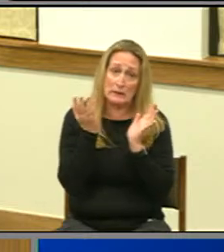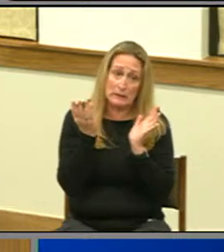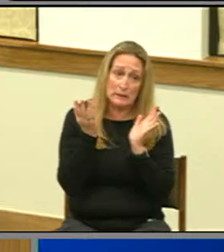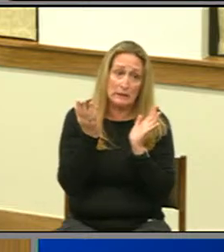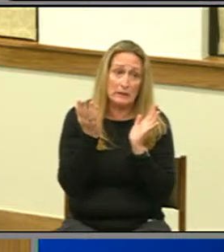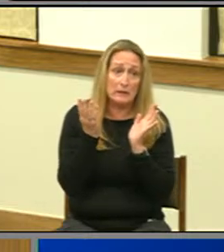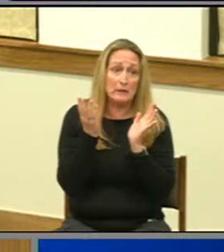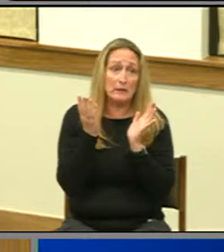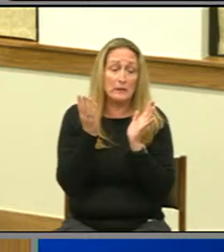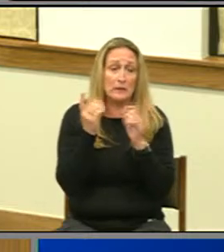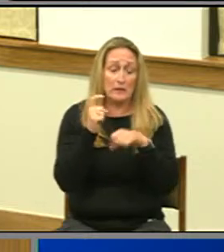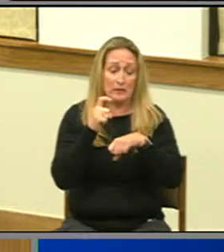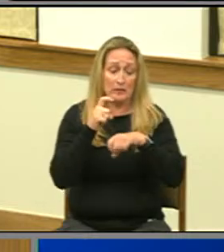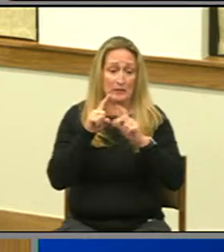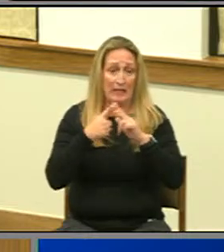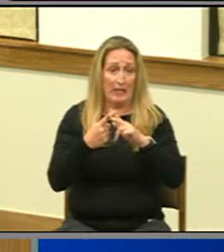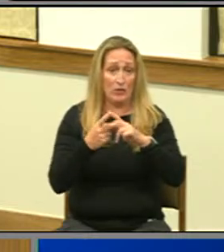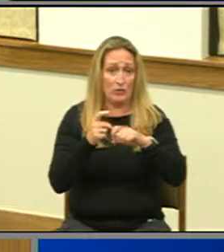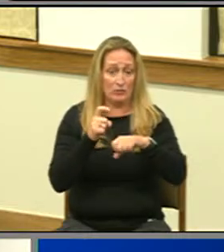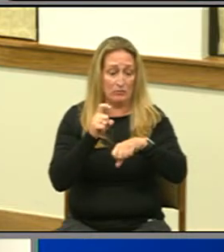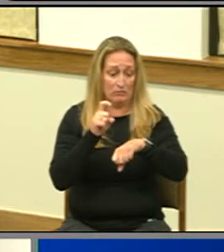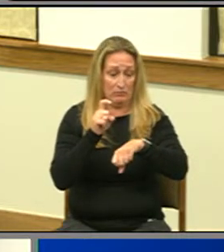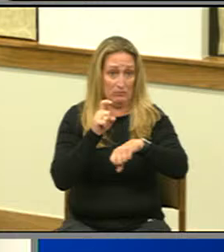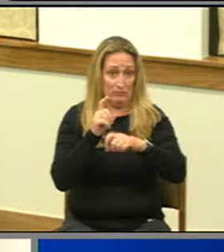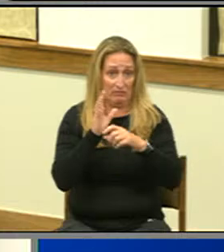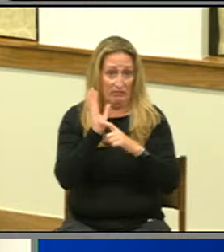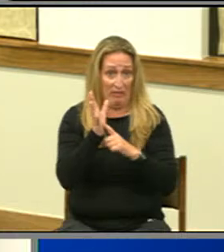the countdown will start right now.